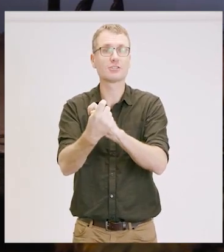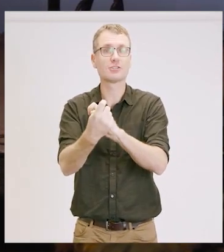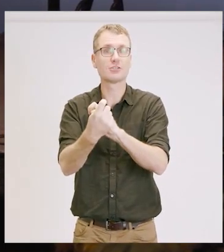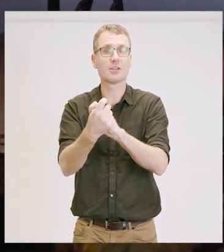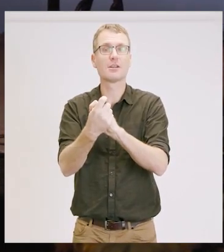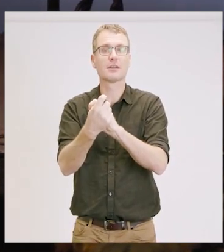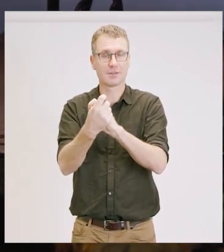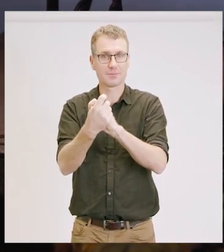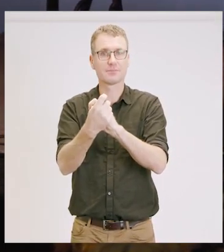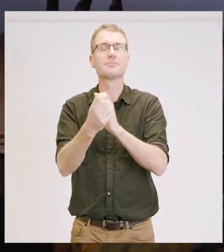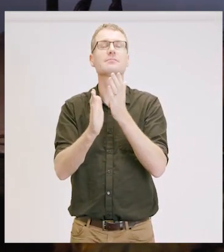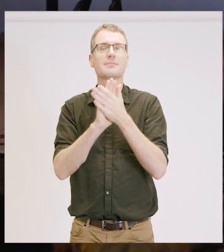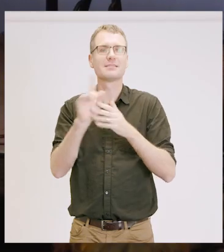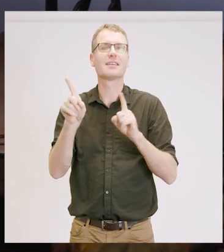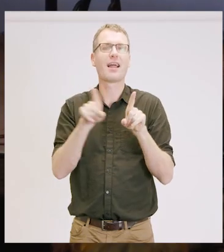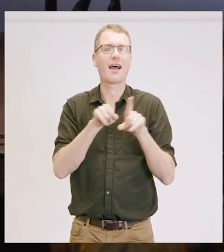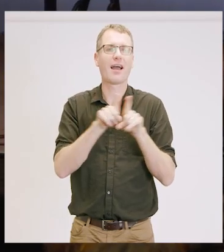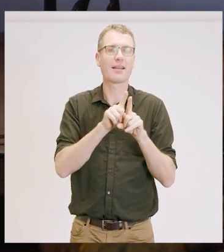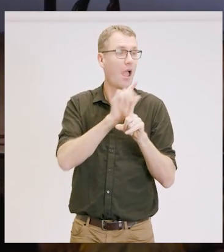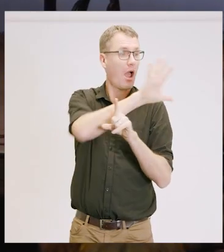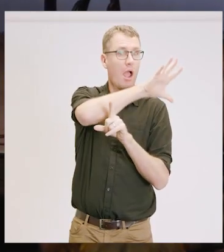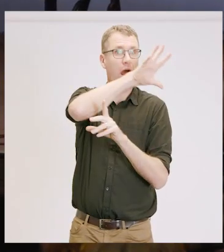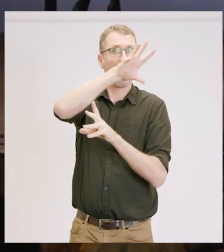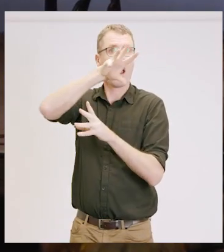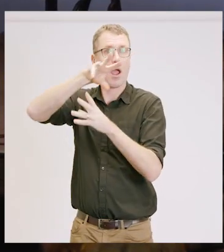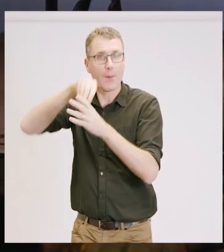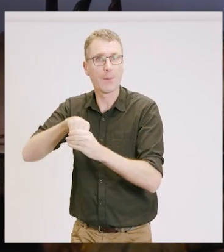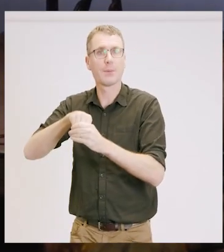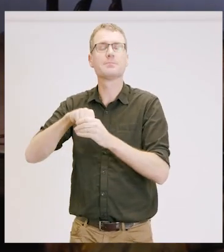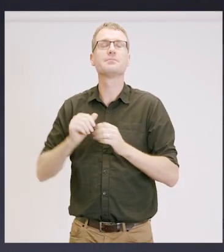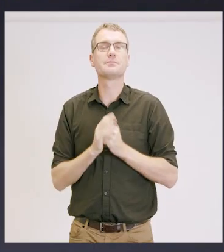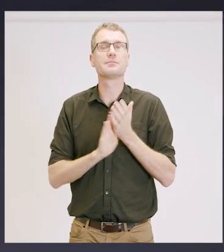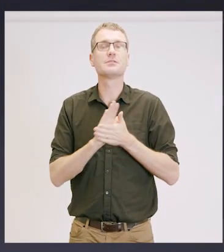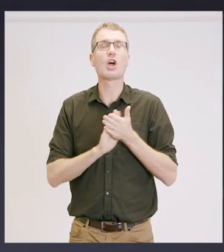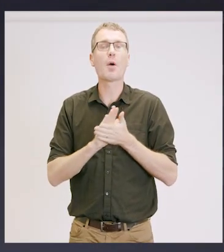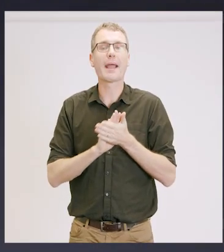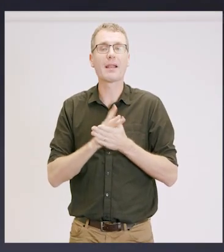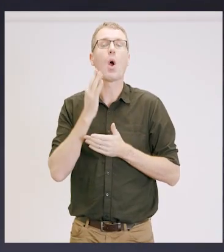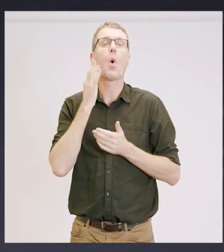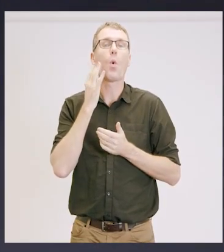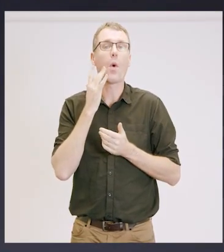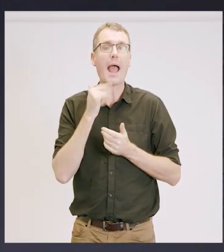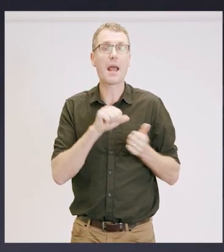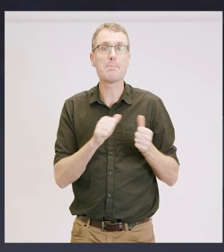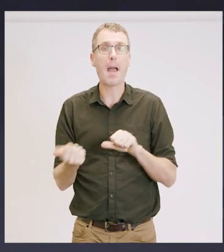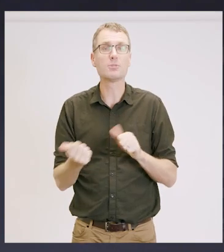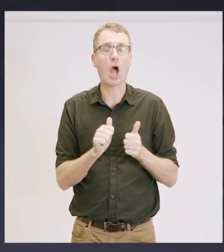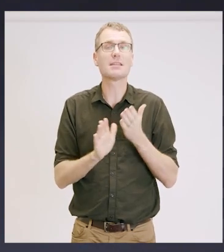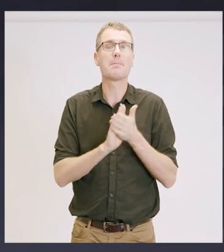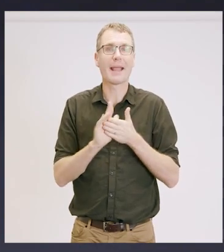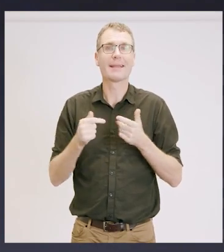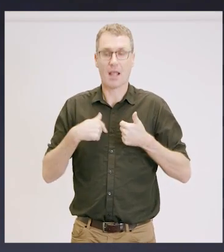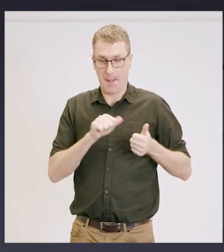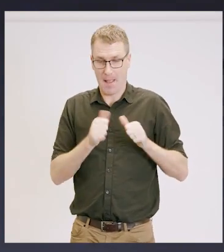changing location. So it's going from the outside into something. So it says when you're getting baptized, you're getting